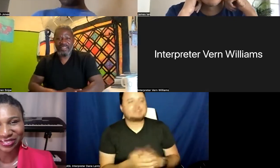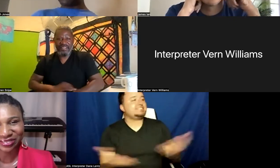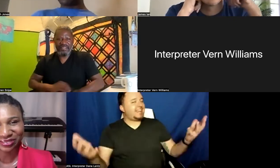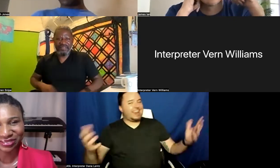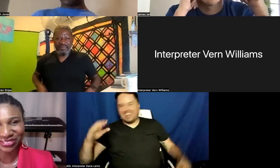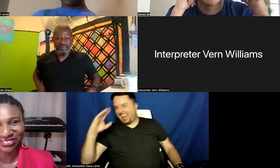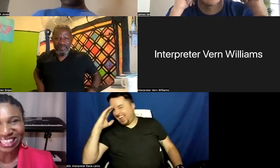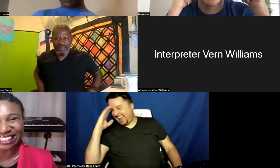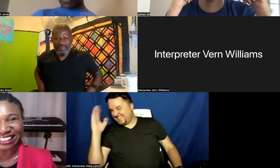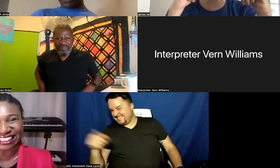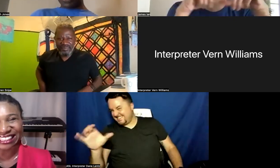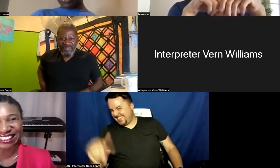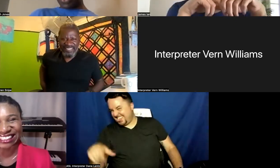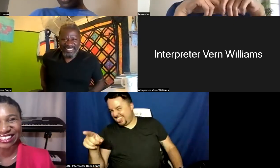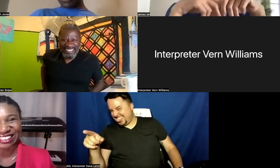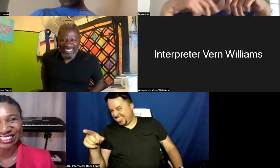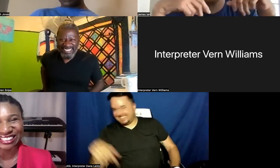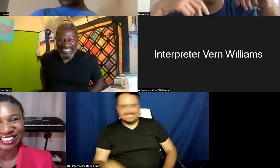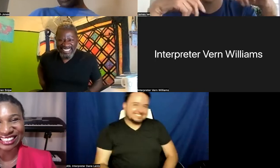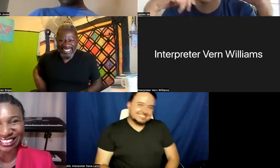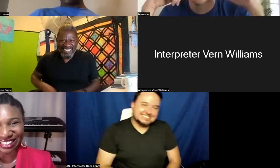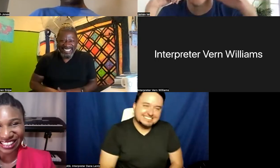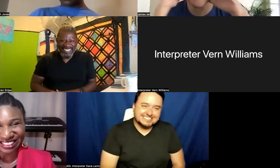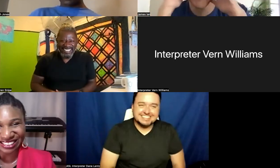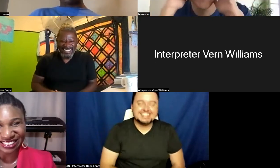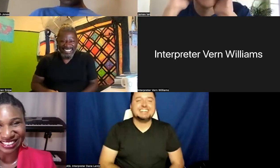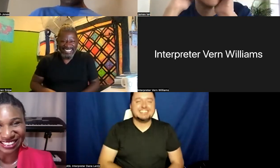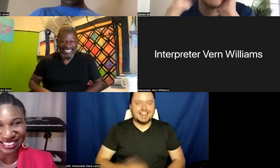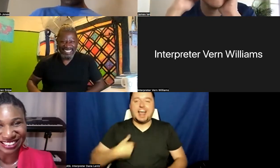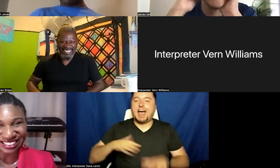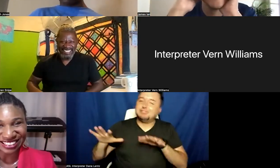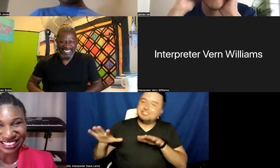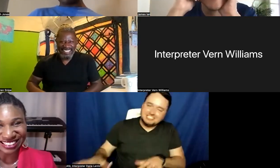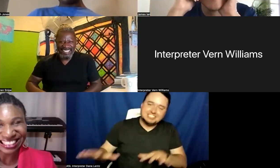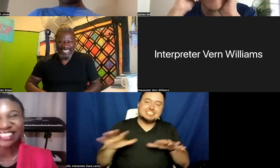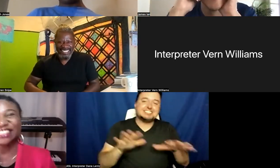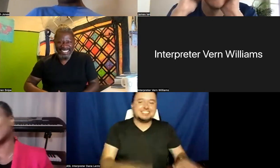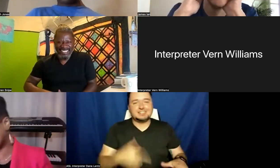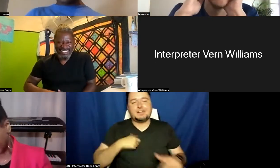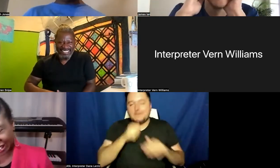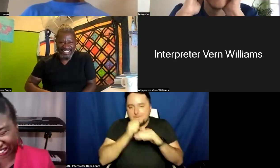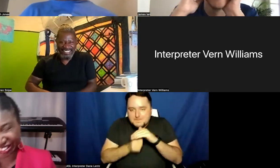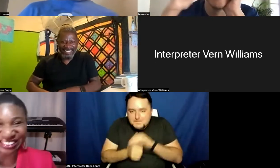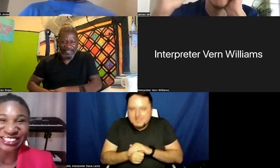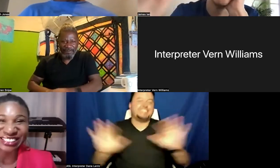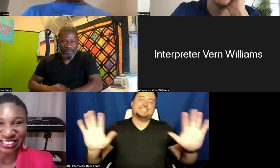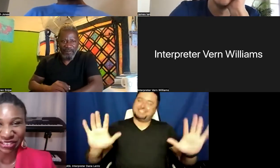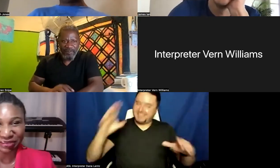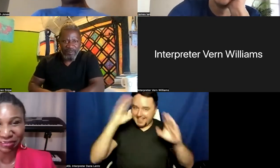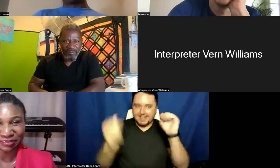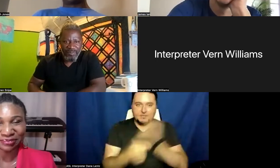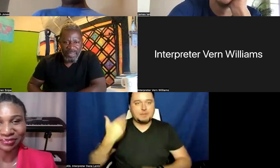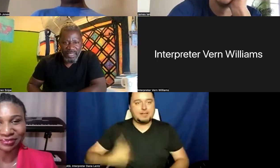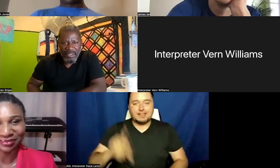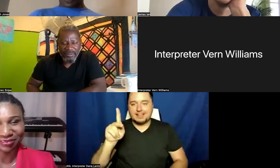knew you were going to do that. I was chilling, trying to lay low. Hello, everybody. My name is